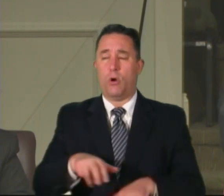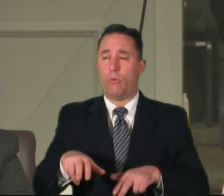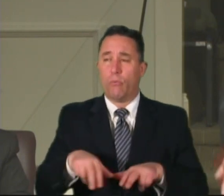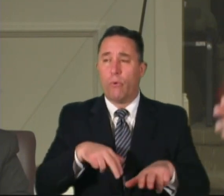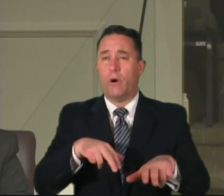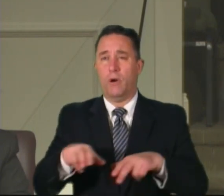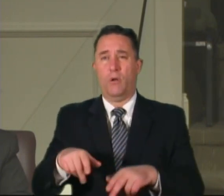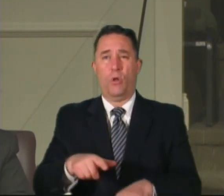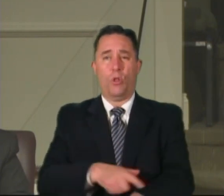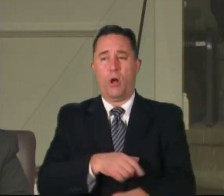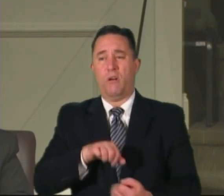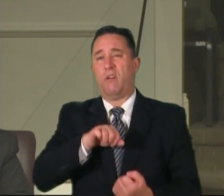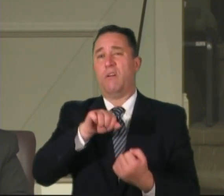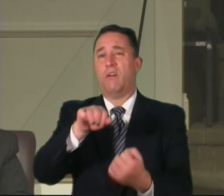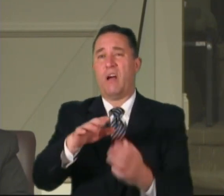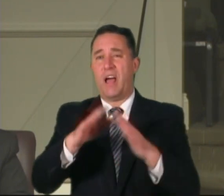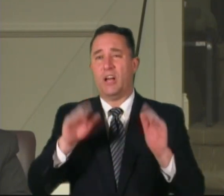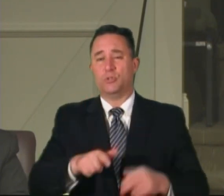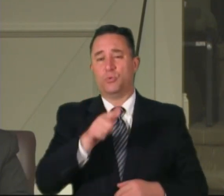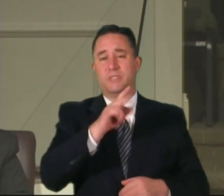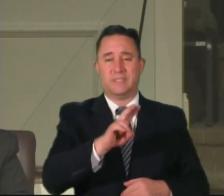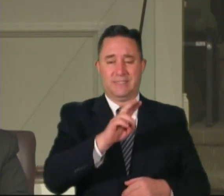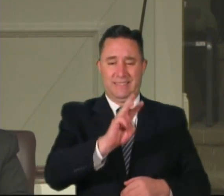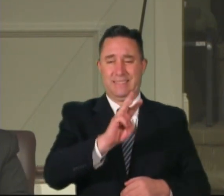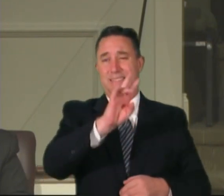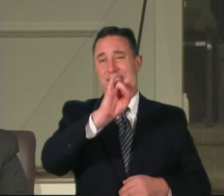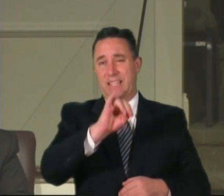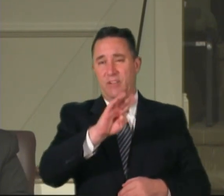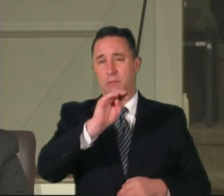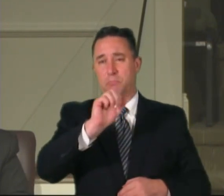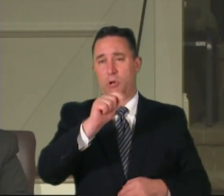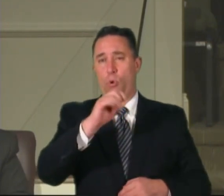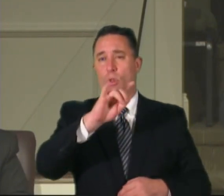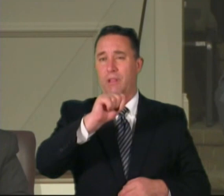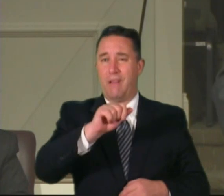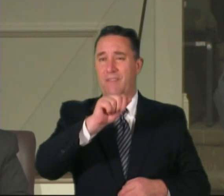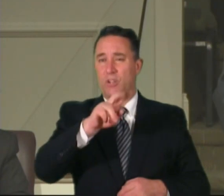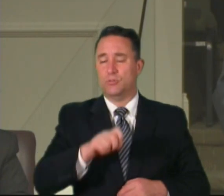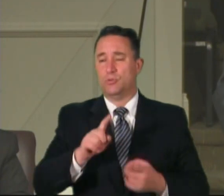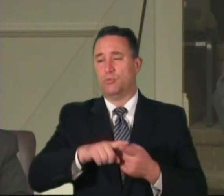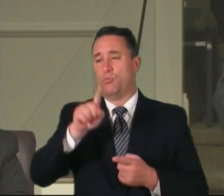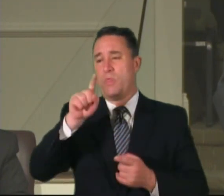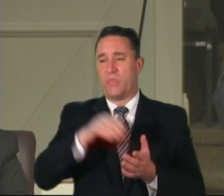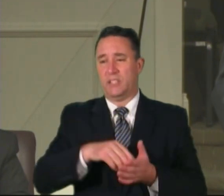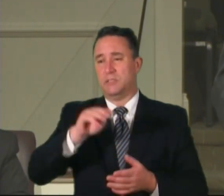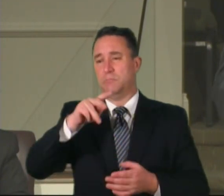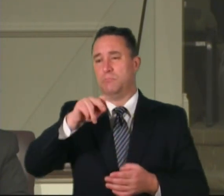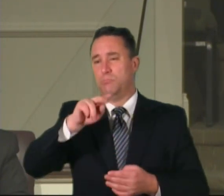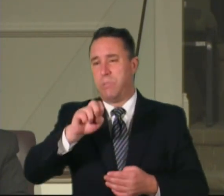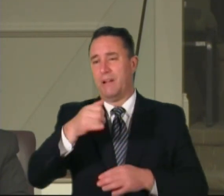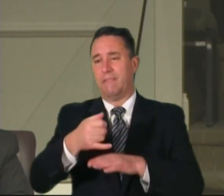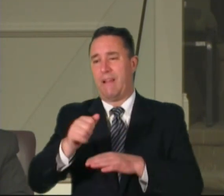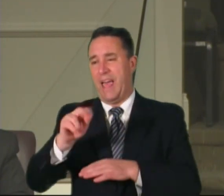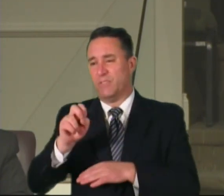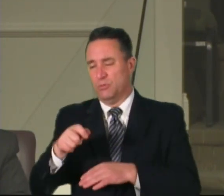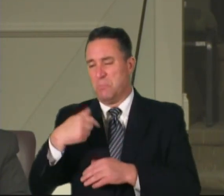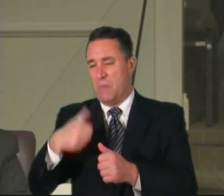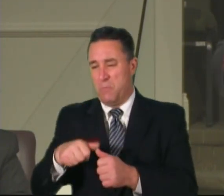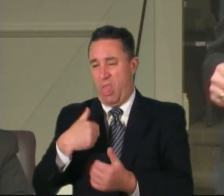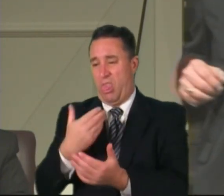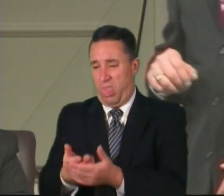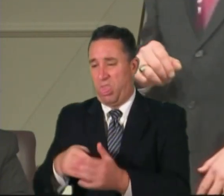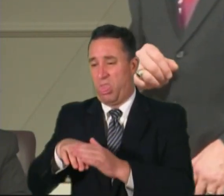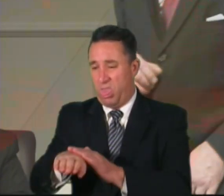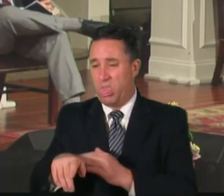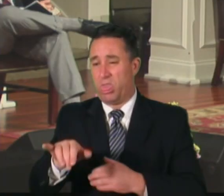a long ride from our house at 2670 Magnolia Avenue to 1000 Pine Avenue. And right there, I remember getting